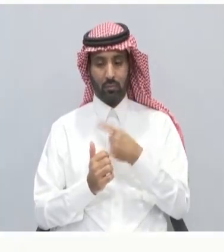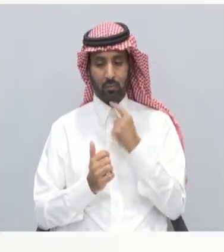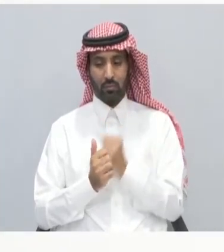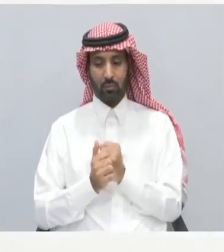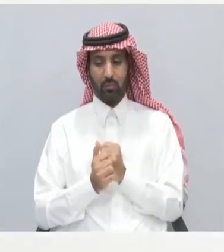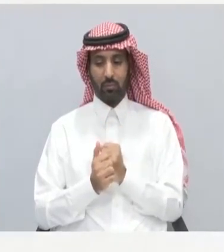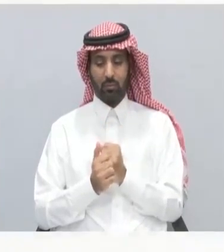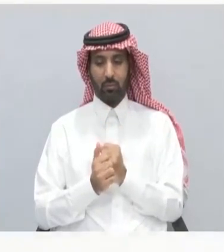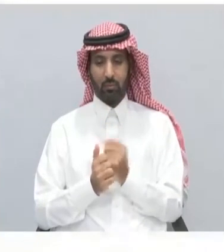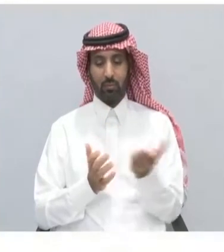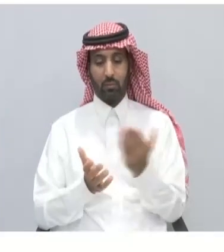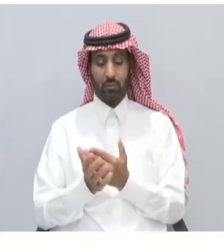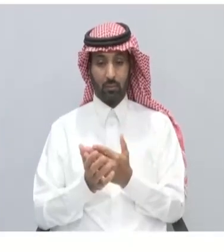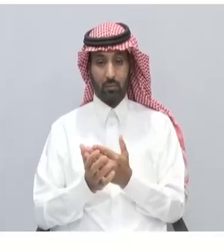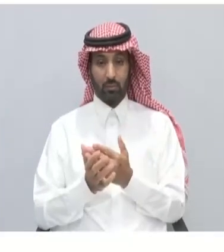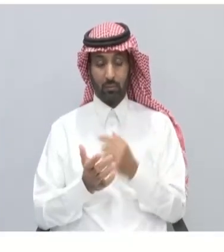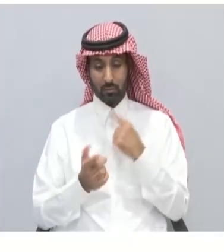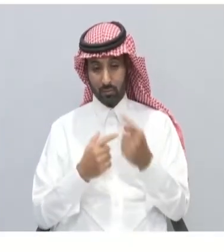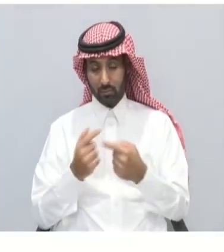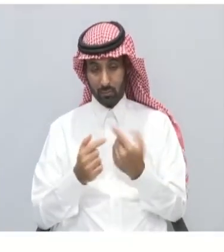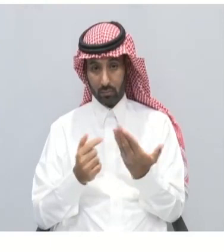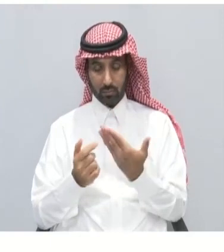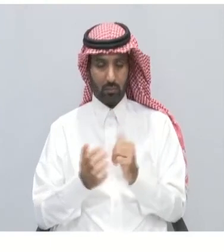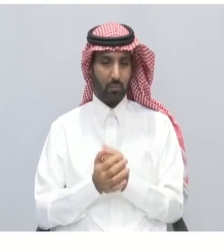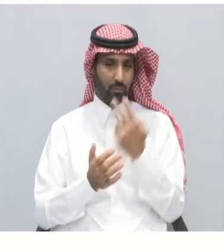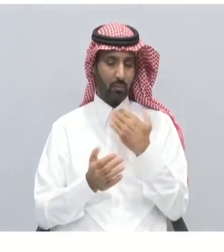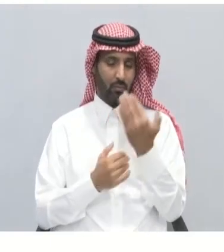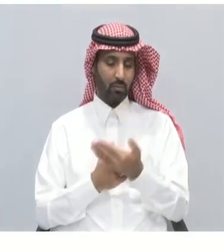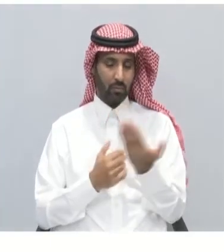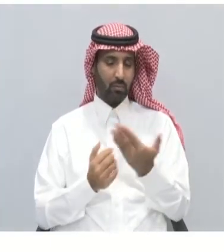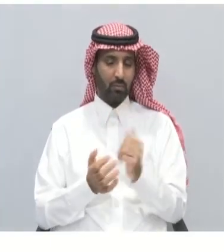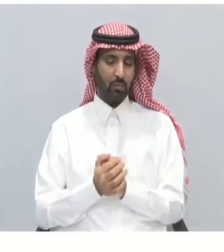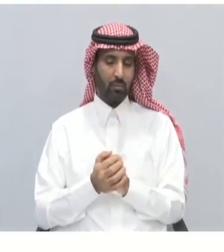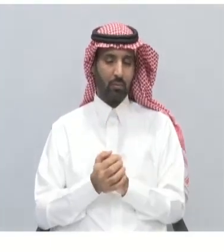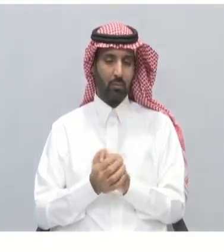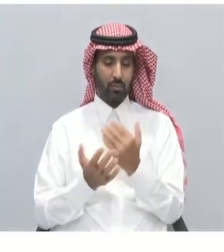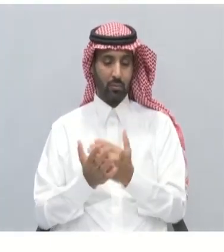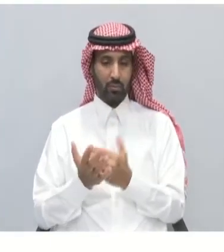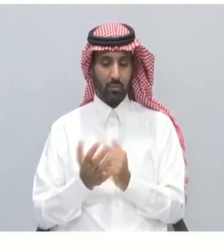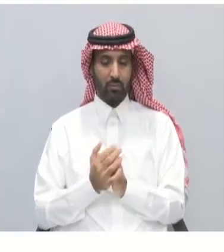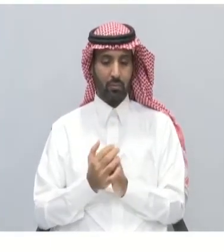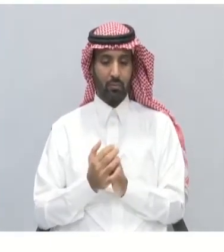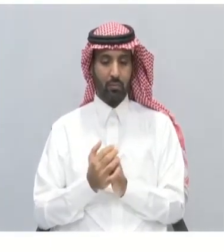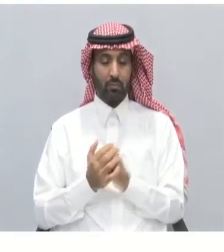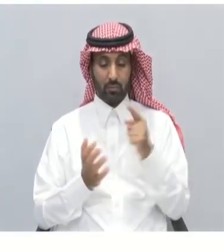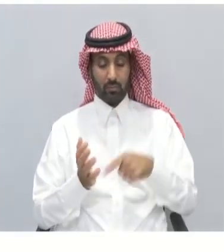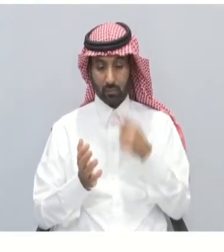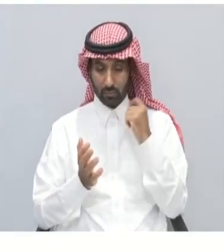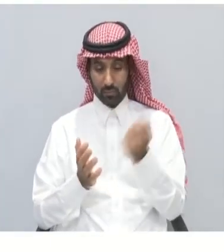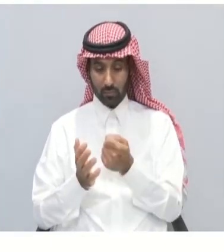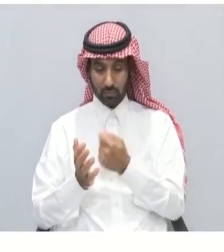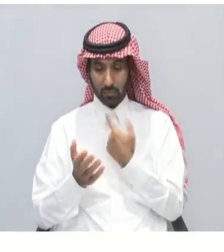115. Okay, let's see what we covered in our lesson. Today we read